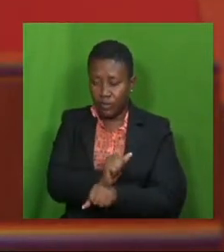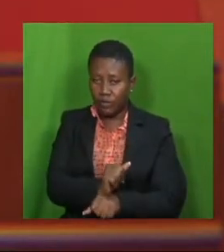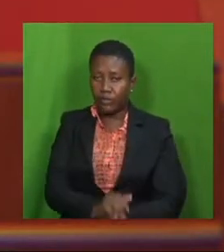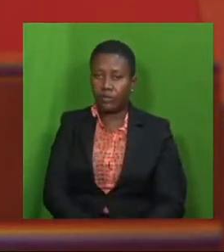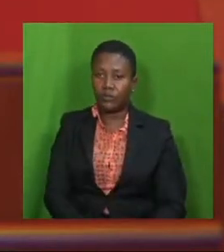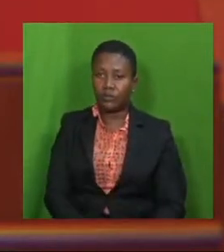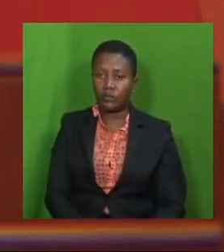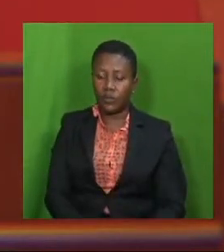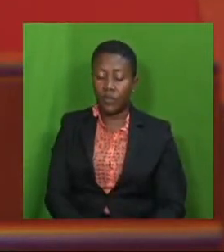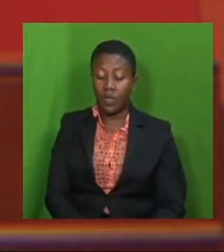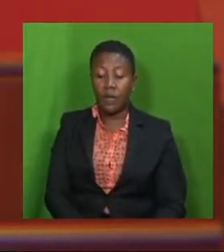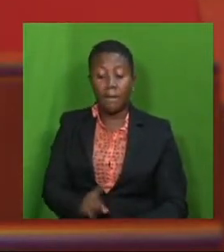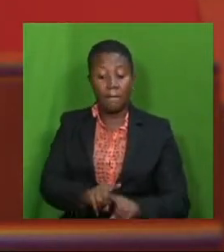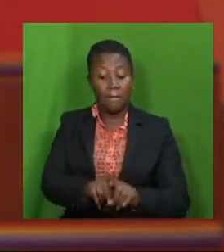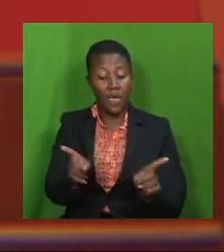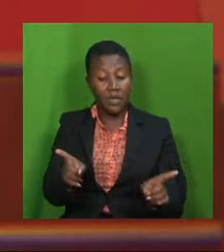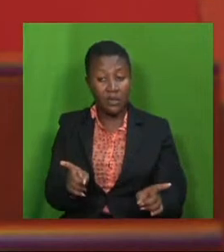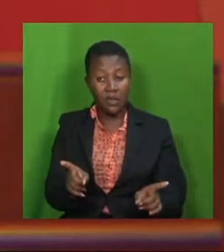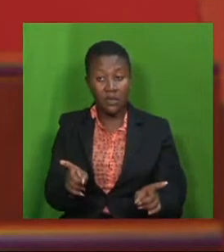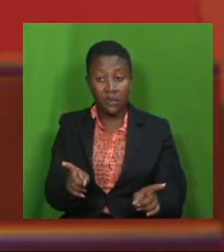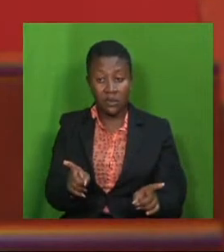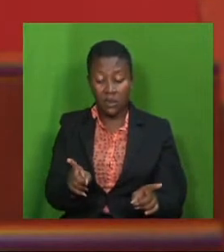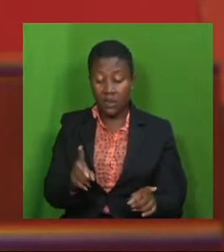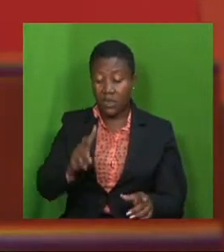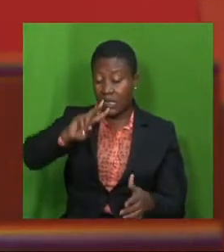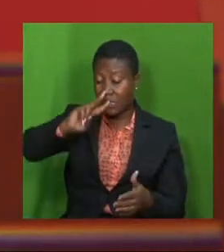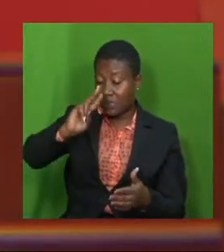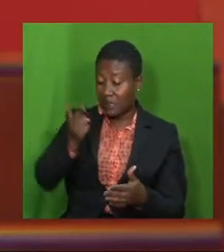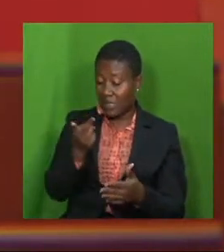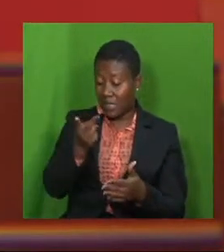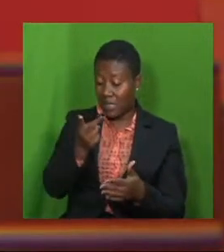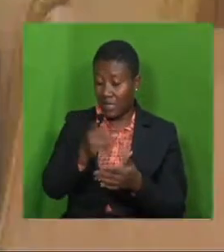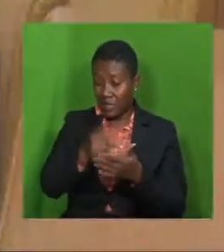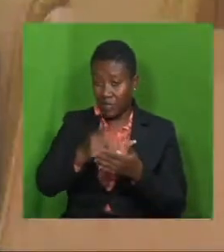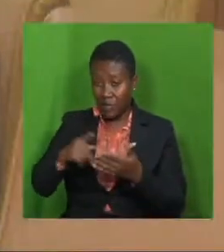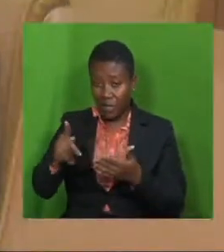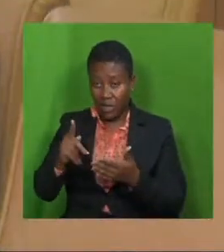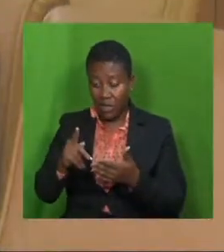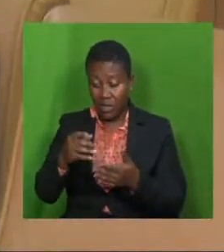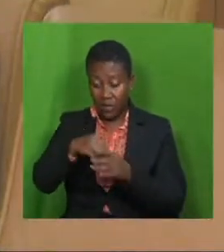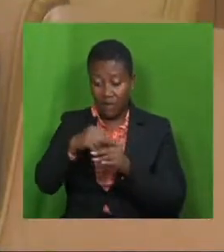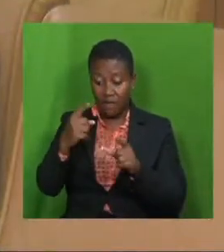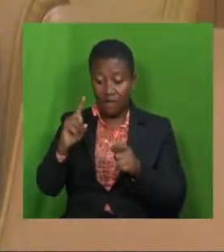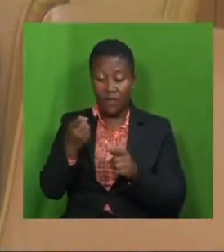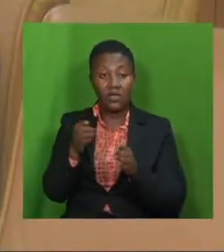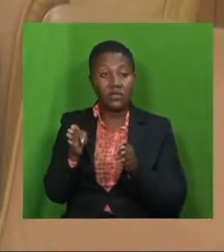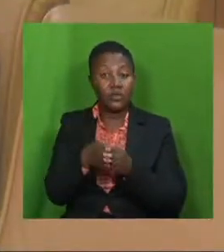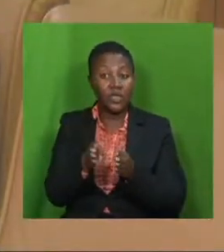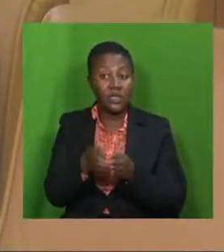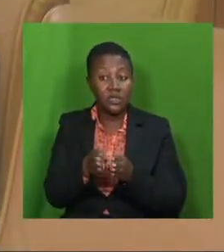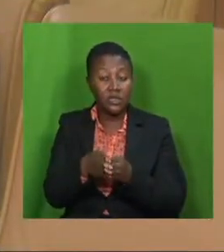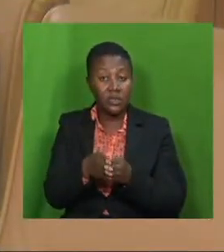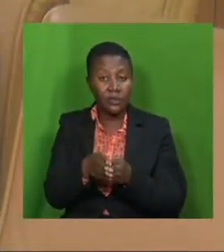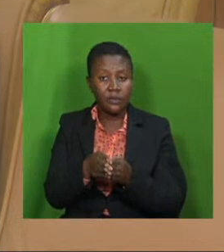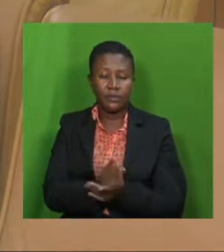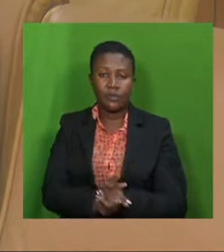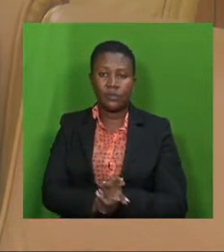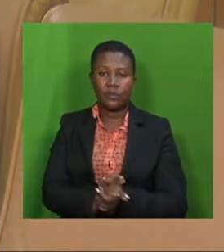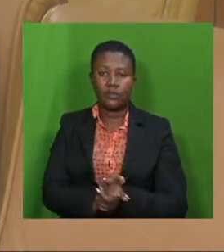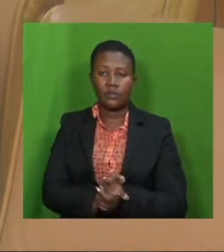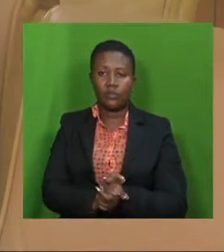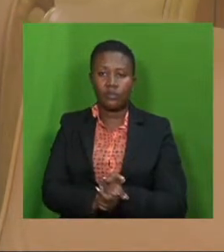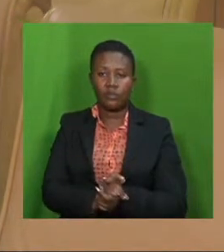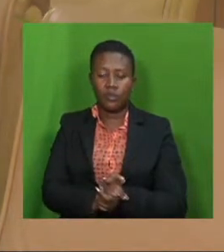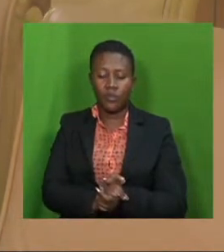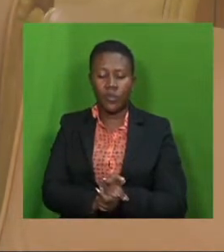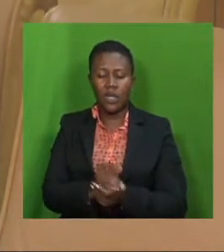We are, however, in the second session and the first meeting of that session, and it will be proper